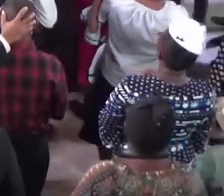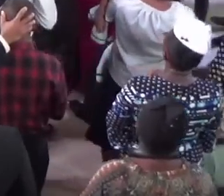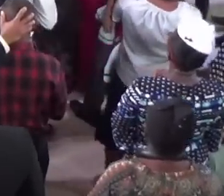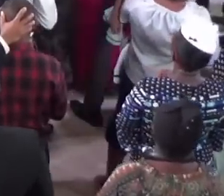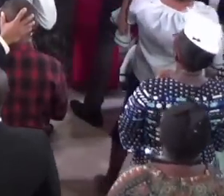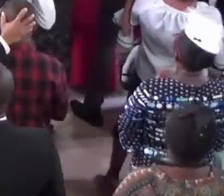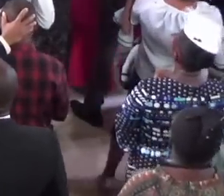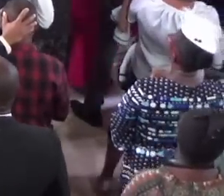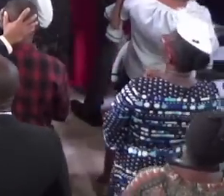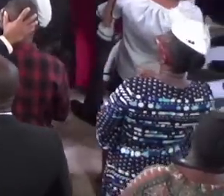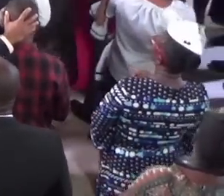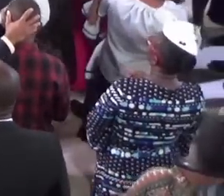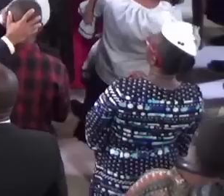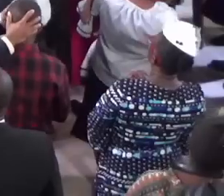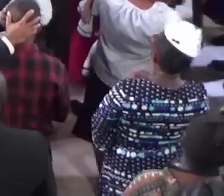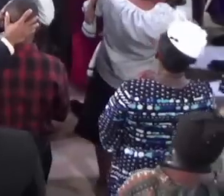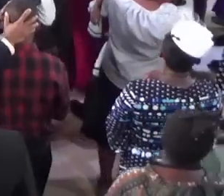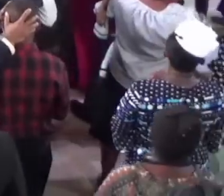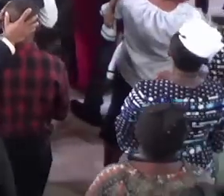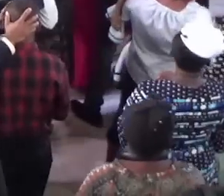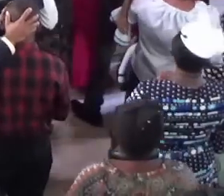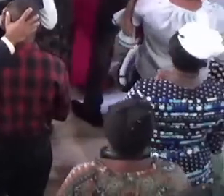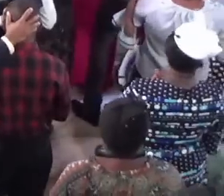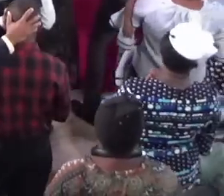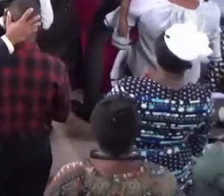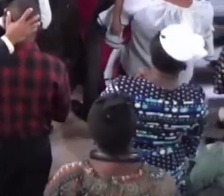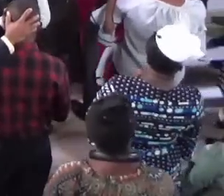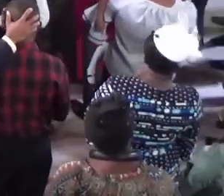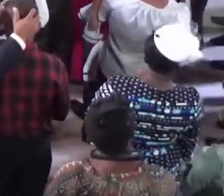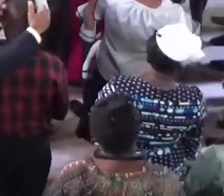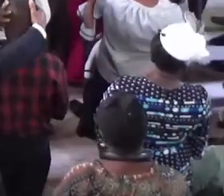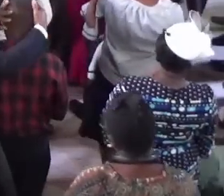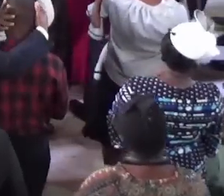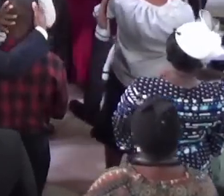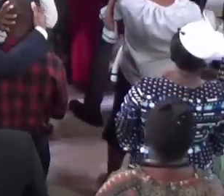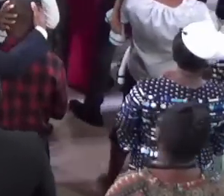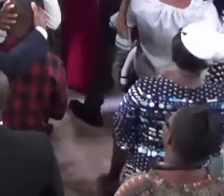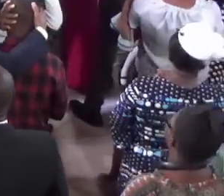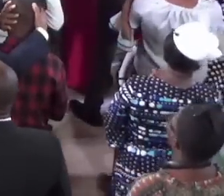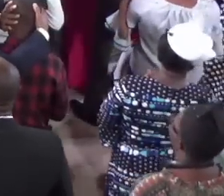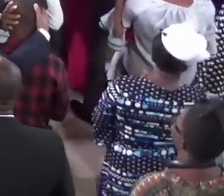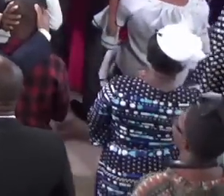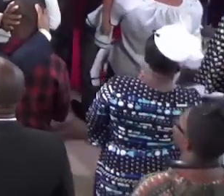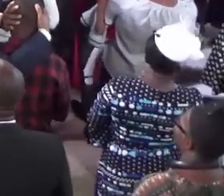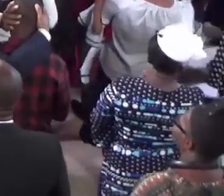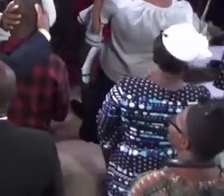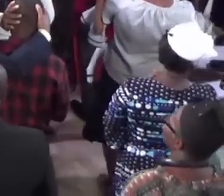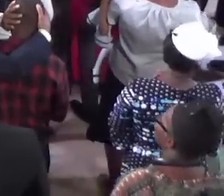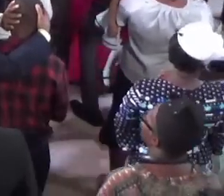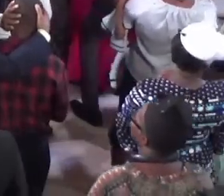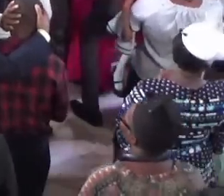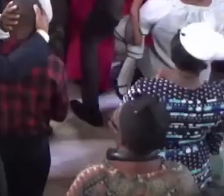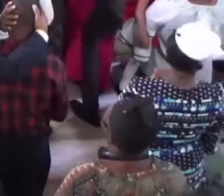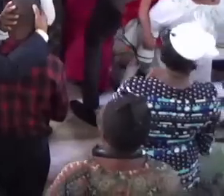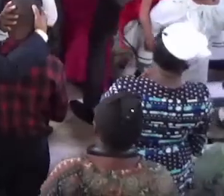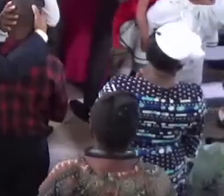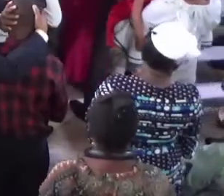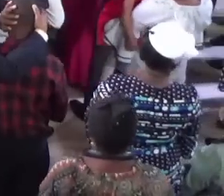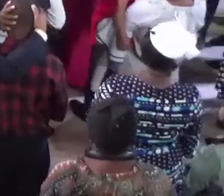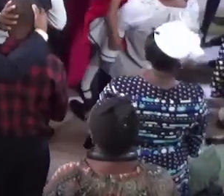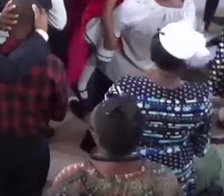My soul is resting. My soul is resting. It's just a blessing. Oh